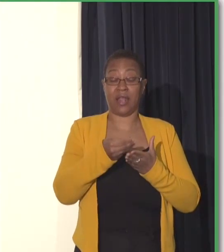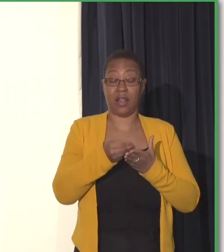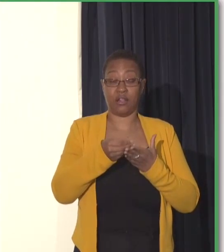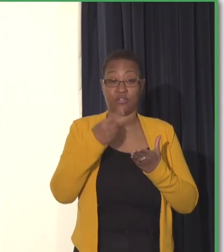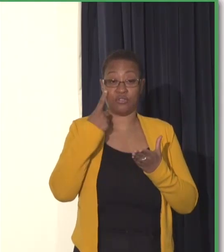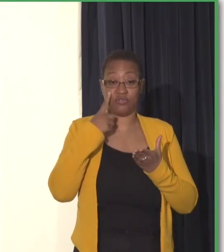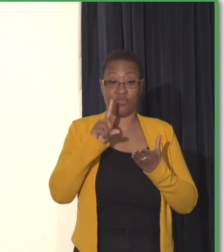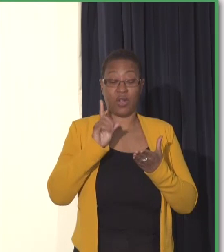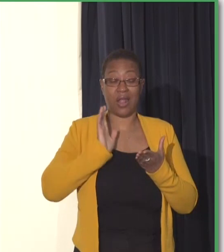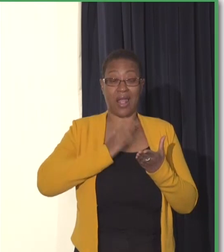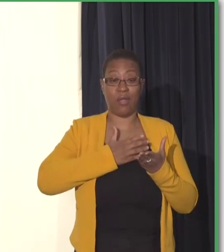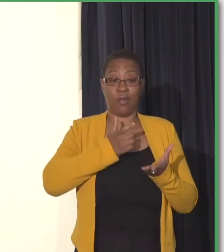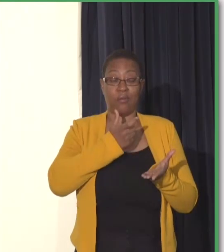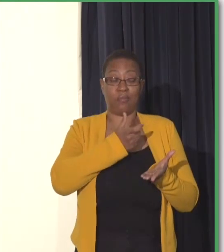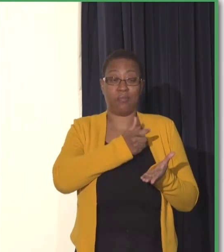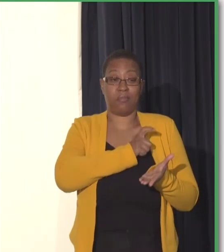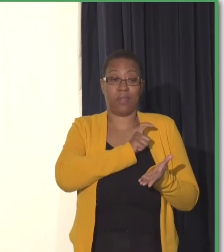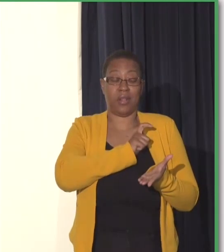our police